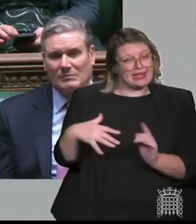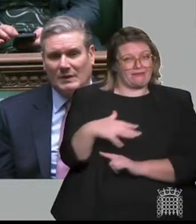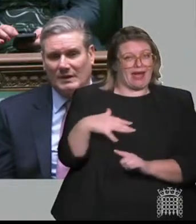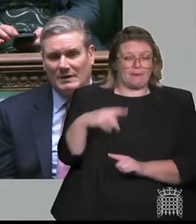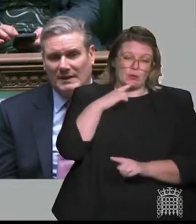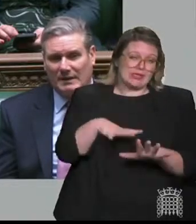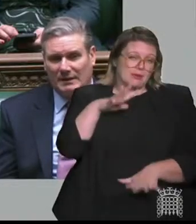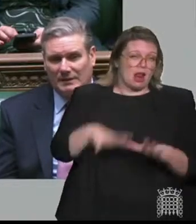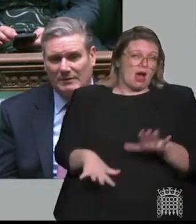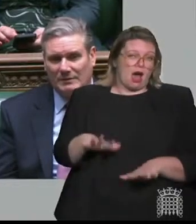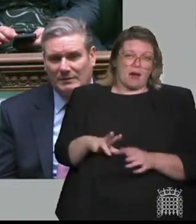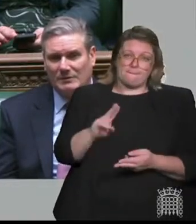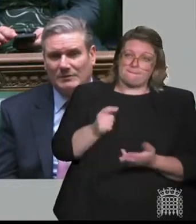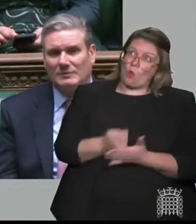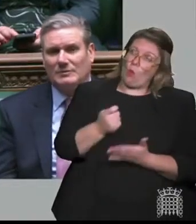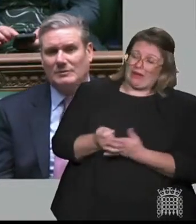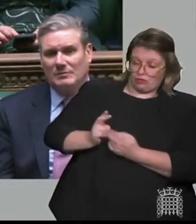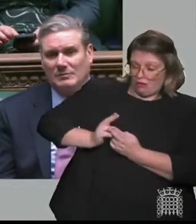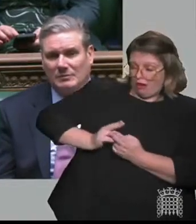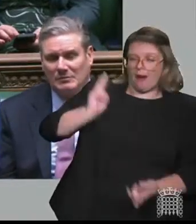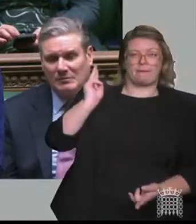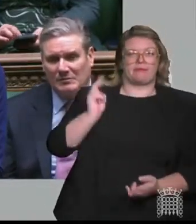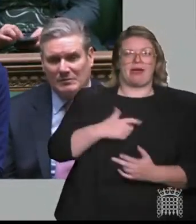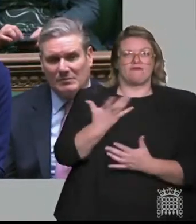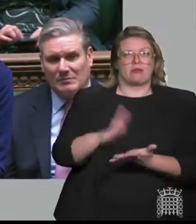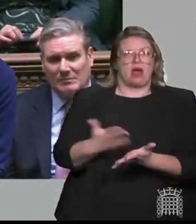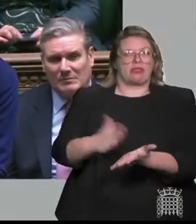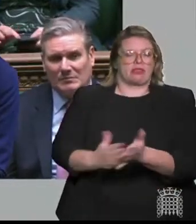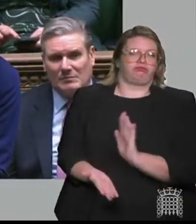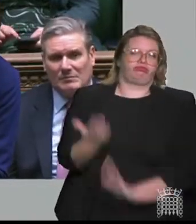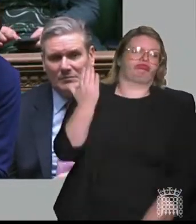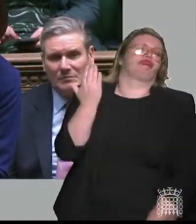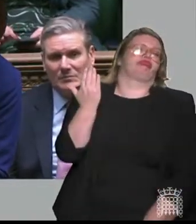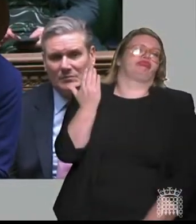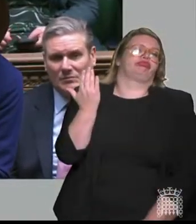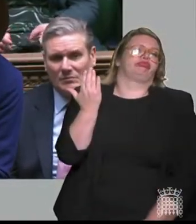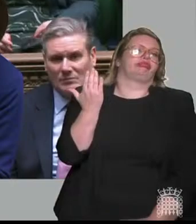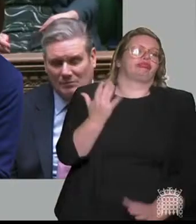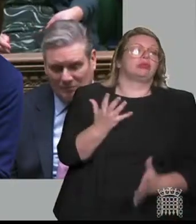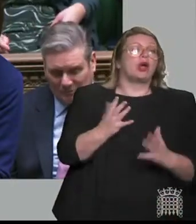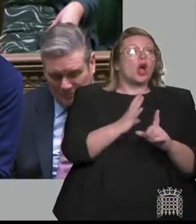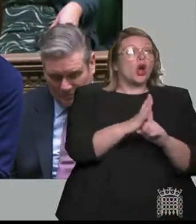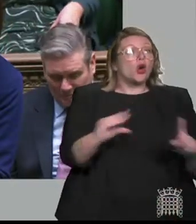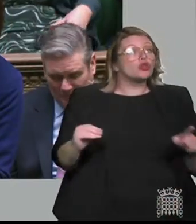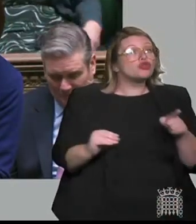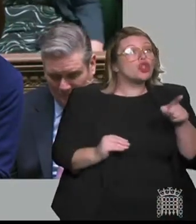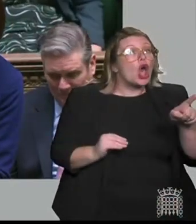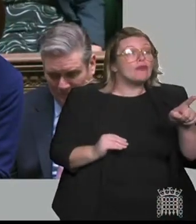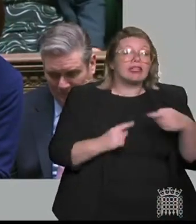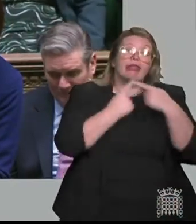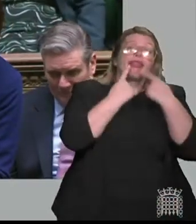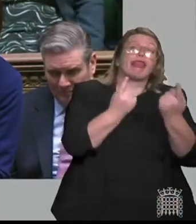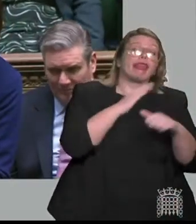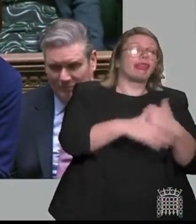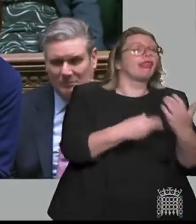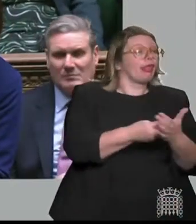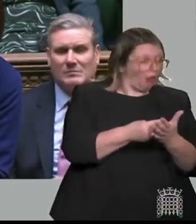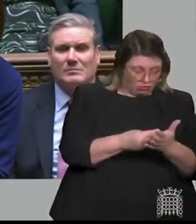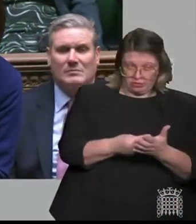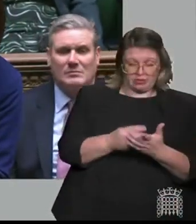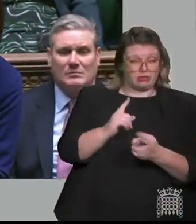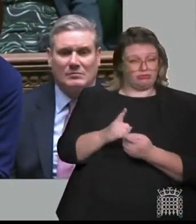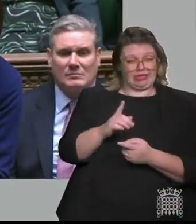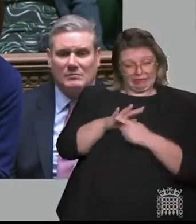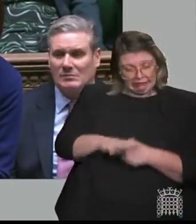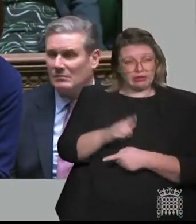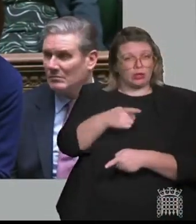a similar fate. The Conservatives' economic recklessness inflicted a Tory mortgage penalty on families